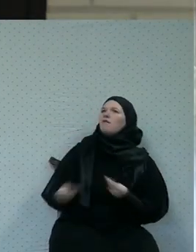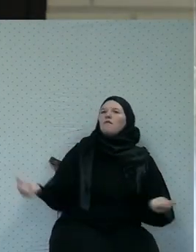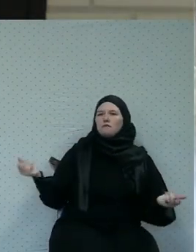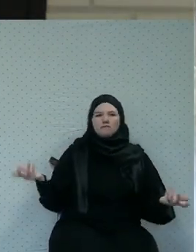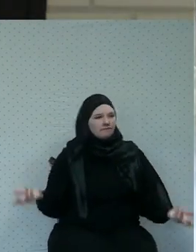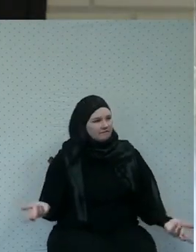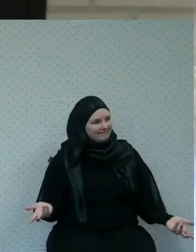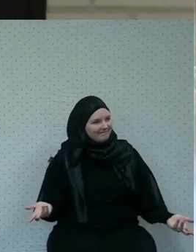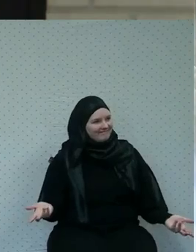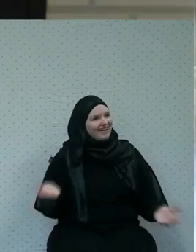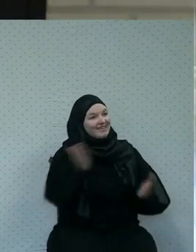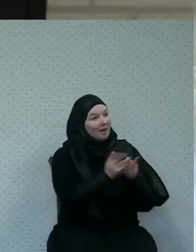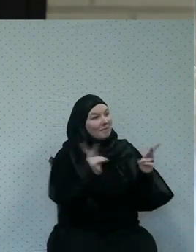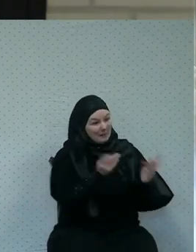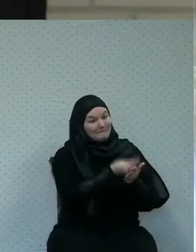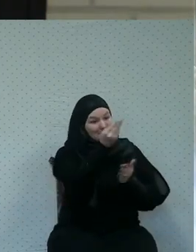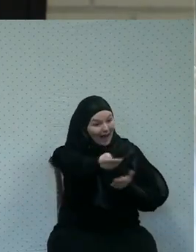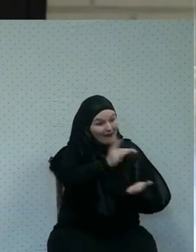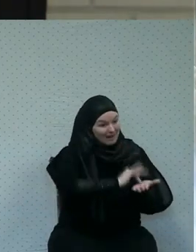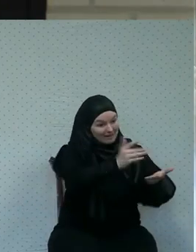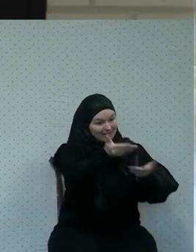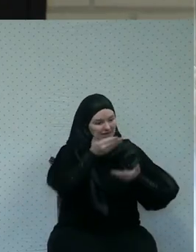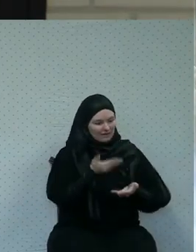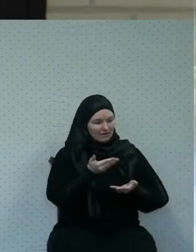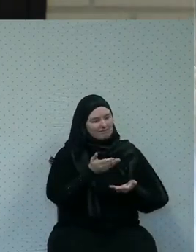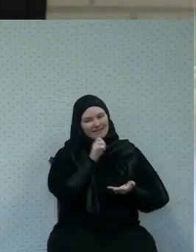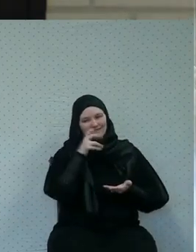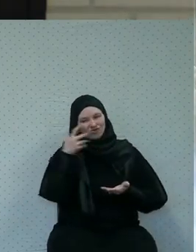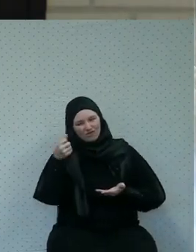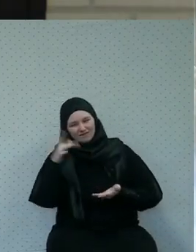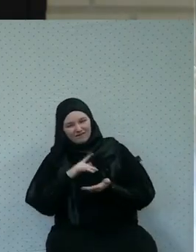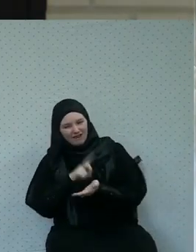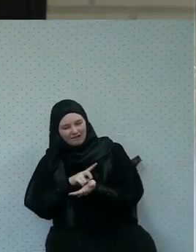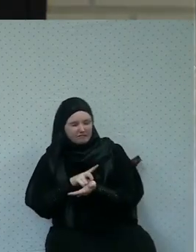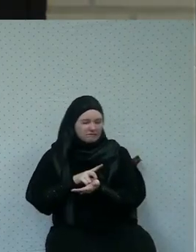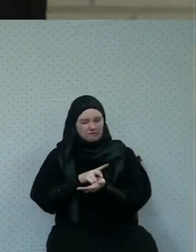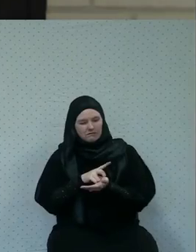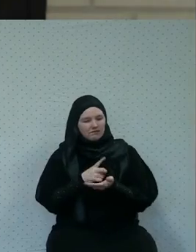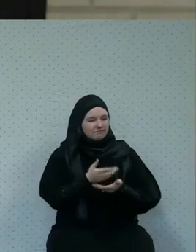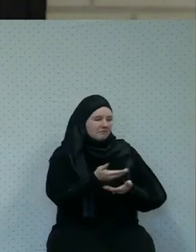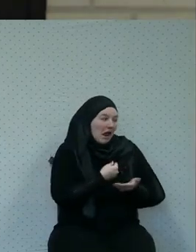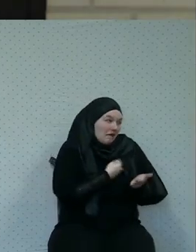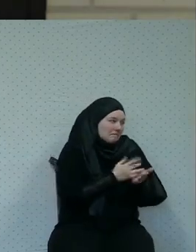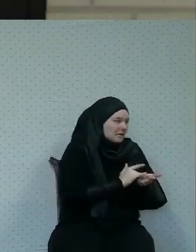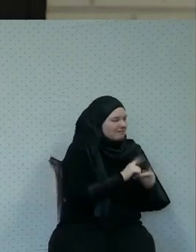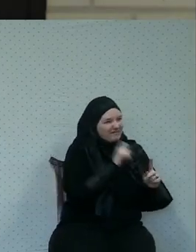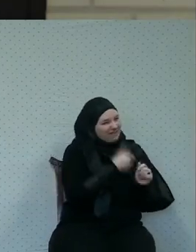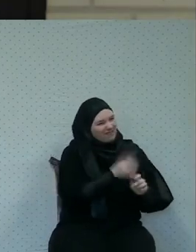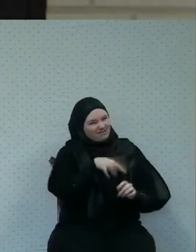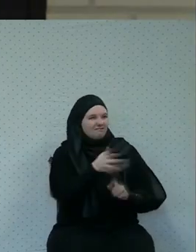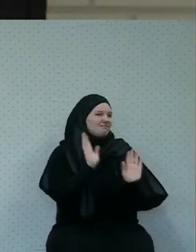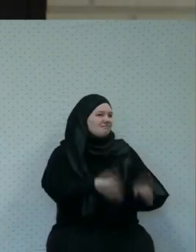medication but they don't want to take it. They don't really trust the doctor. They want to go somewhere else, either